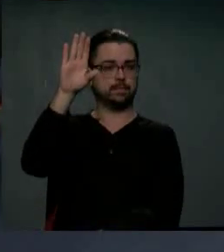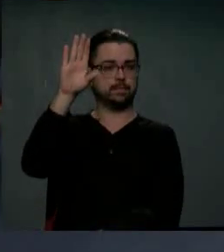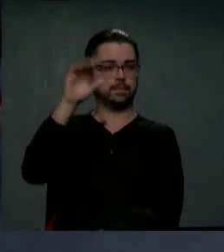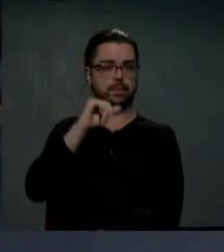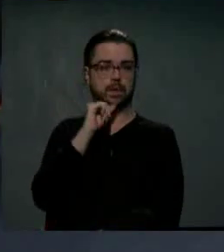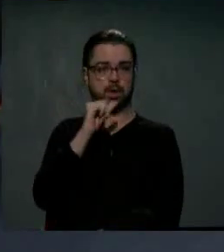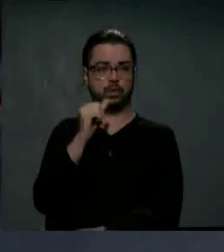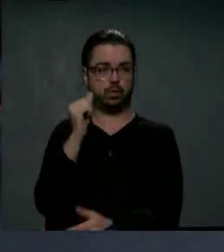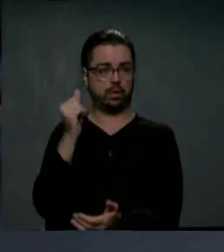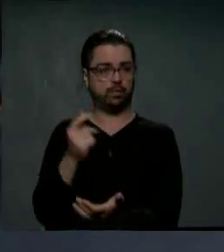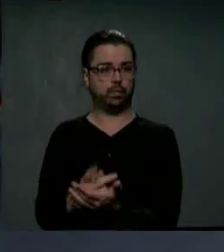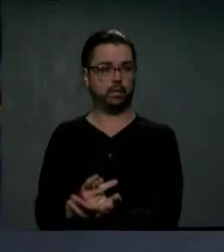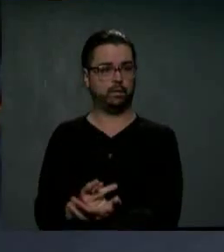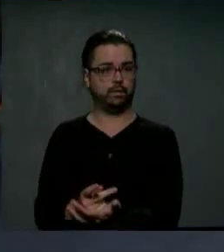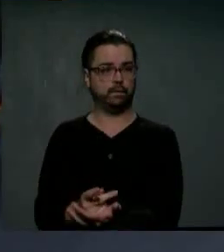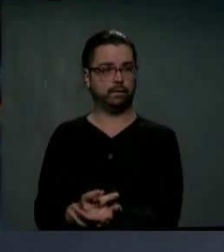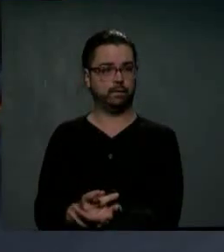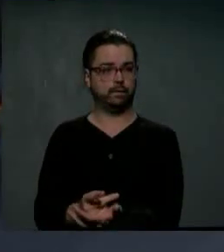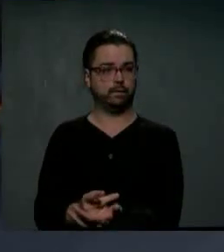Those who do not approve,